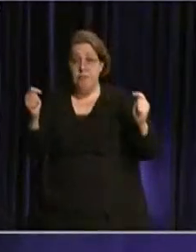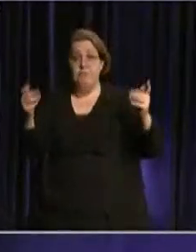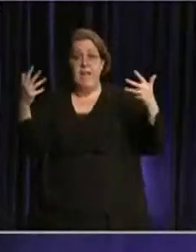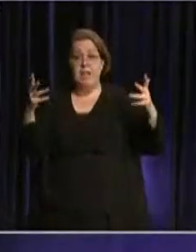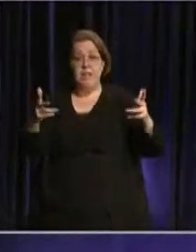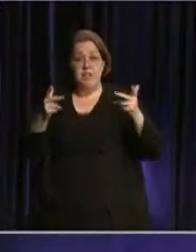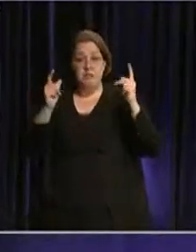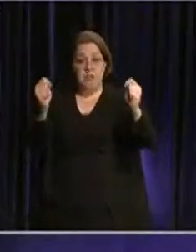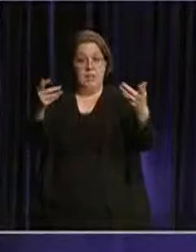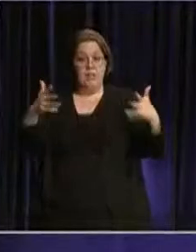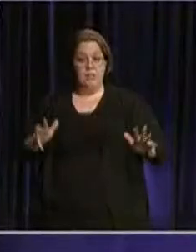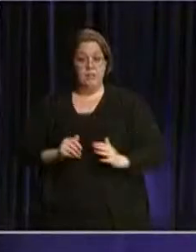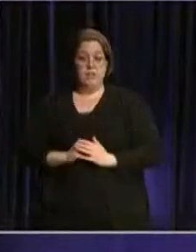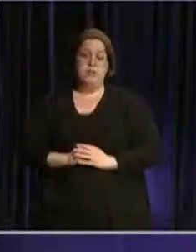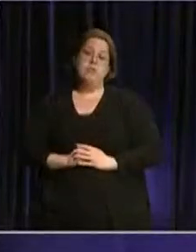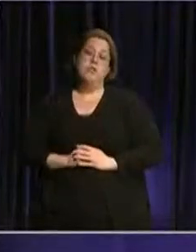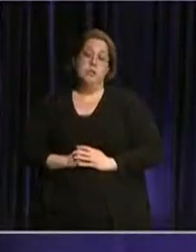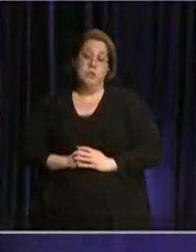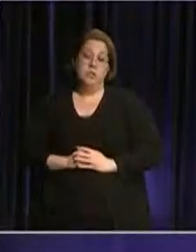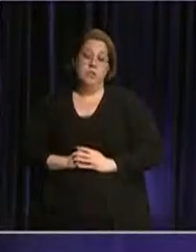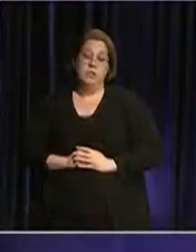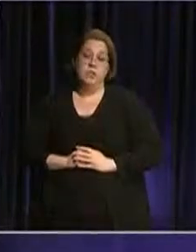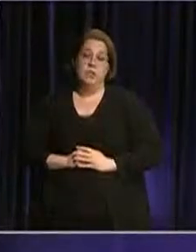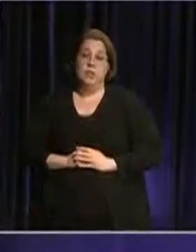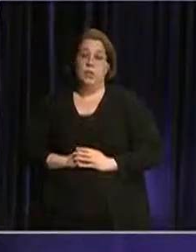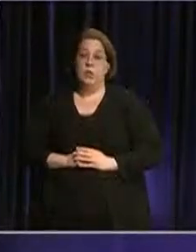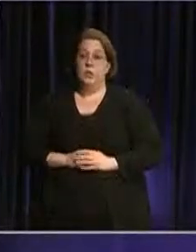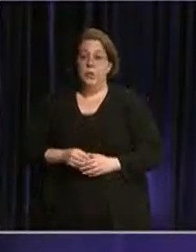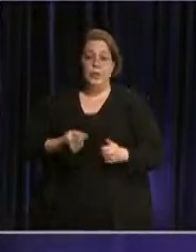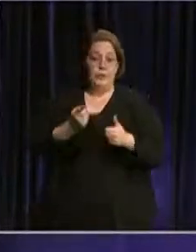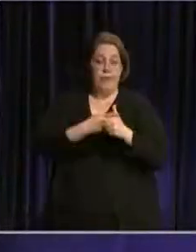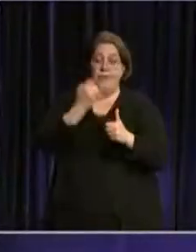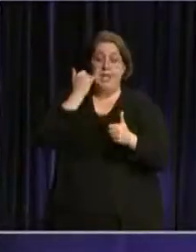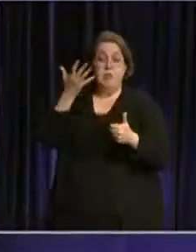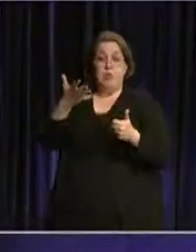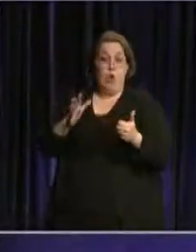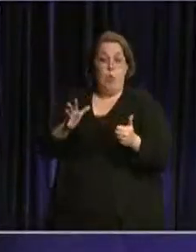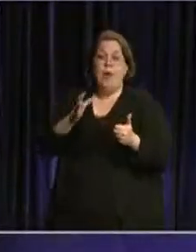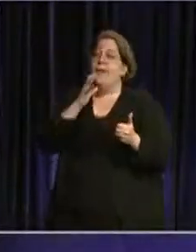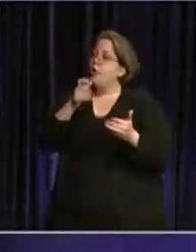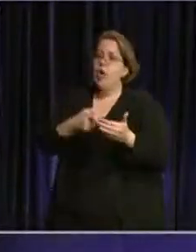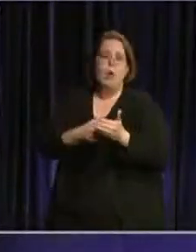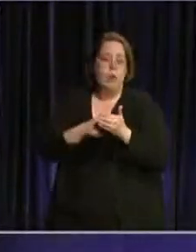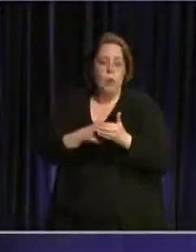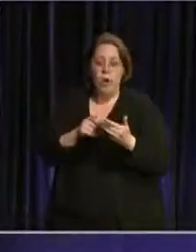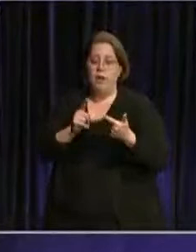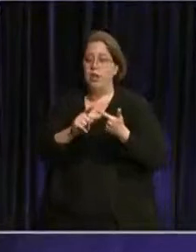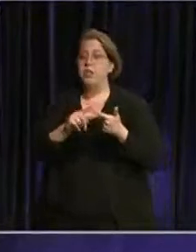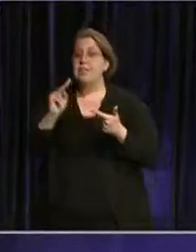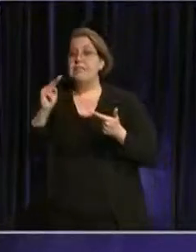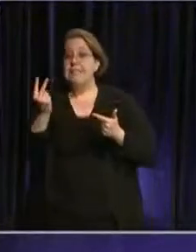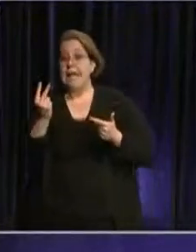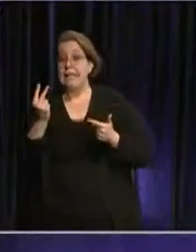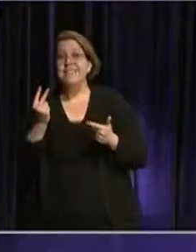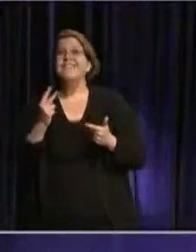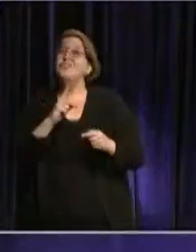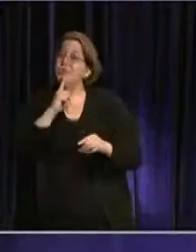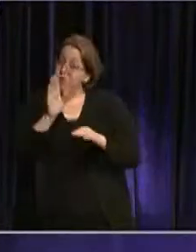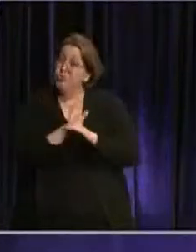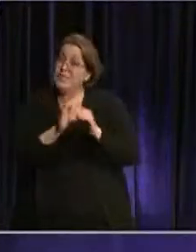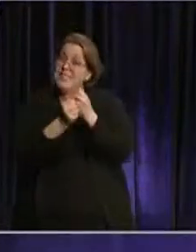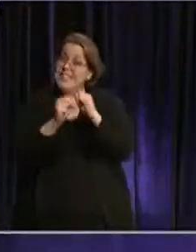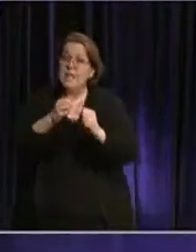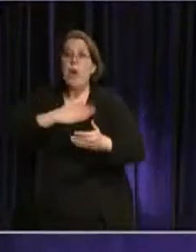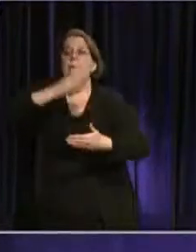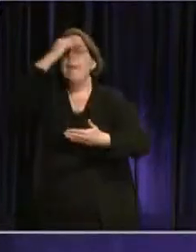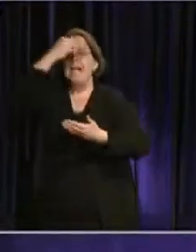been administered. So, one, if you don't want it, you don't have to have it. And two, it's incredibly safe. My